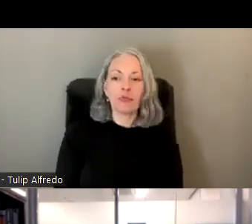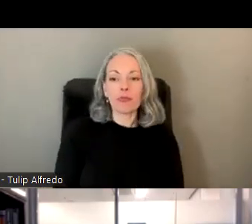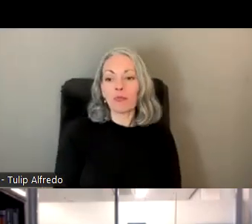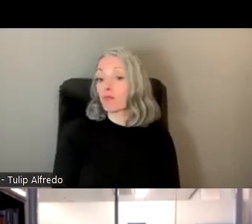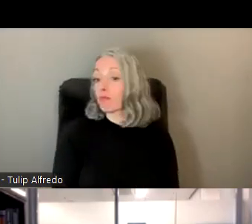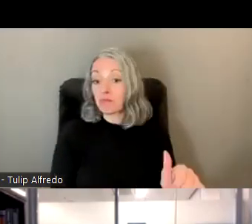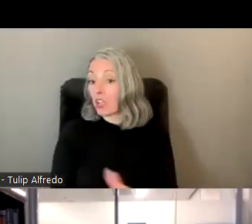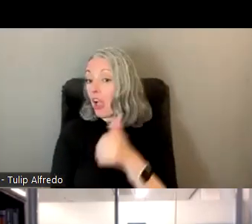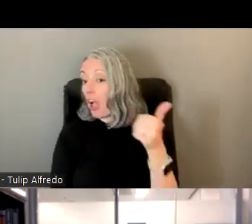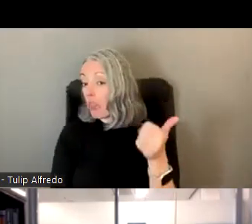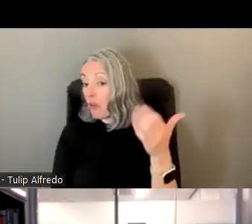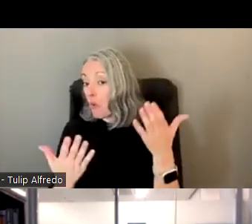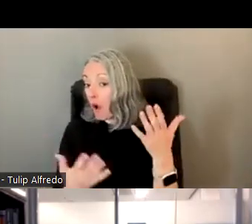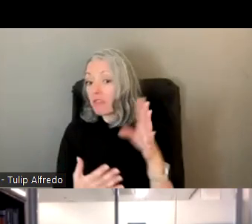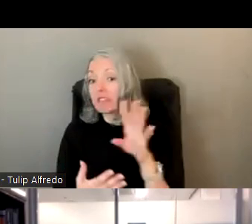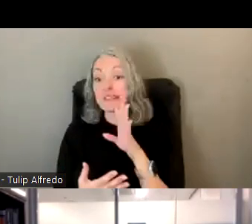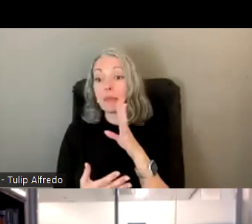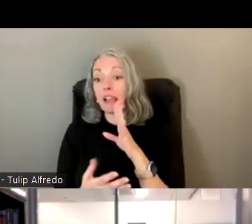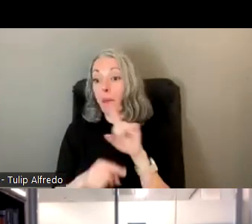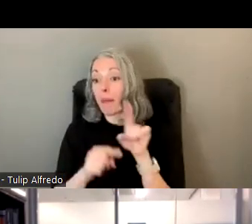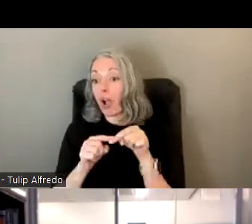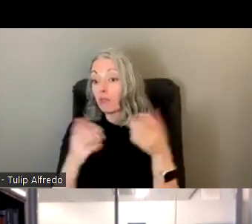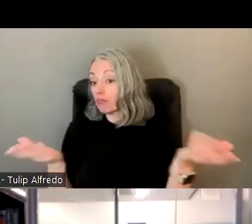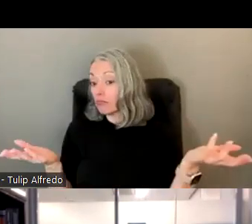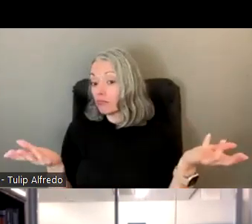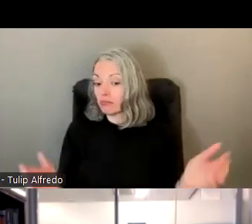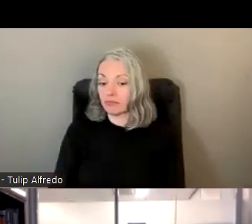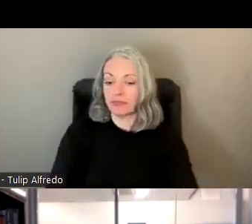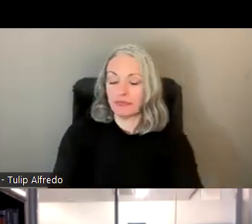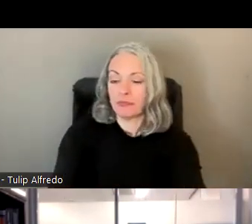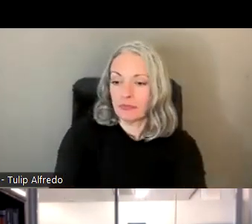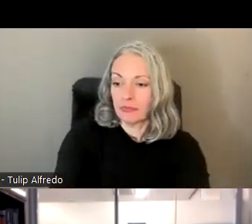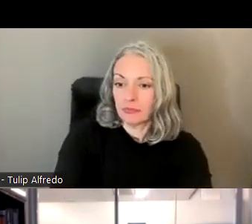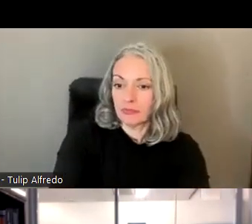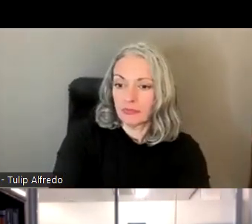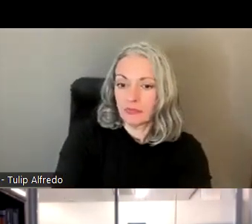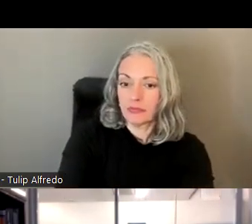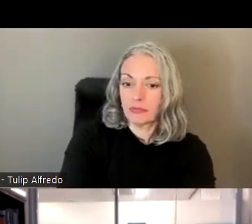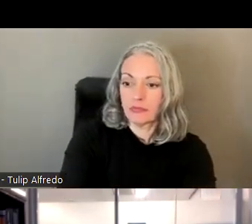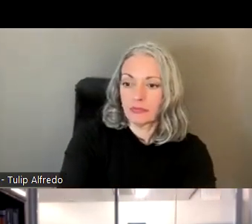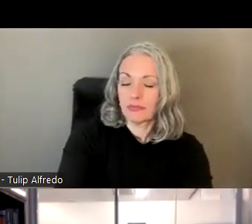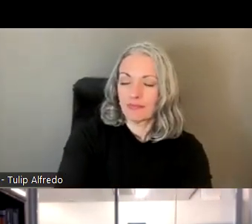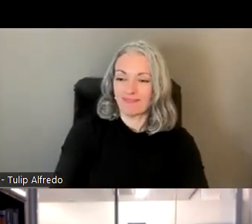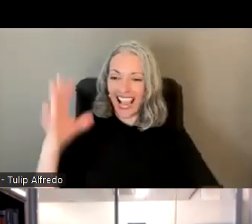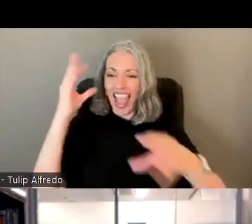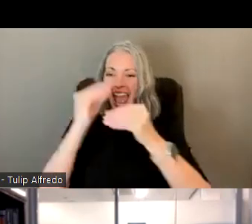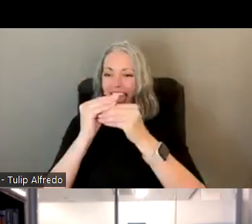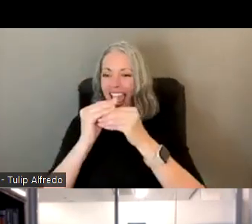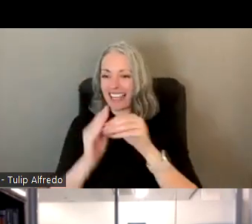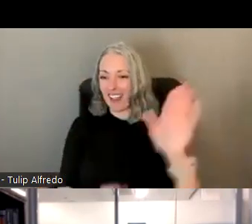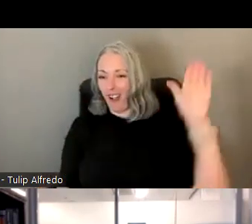Anybody else want to speak to these? Well, if I could just make one more comment, it would seem. Sure,